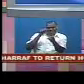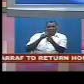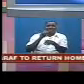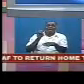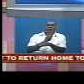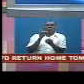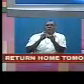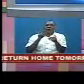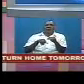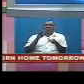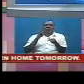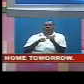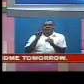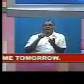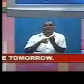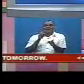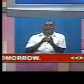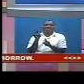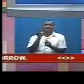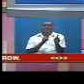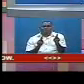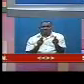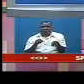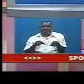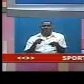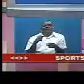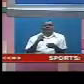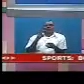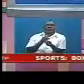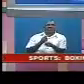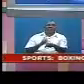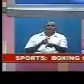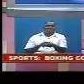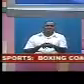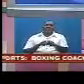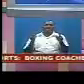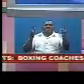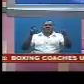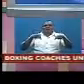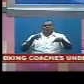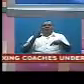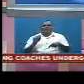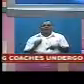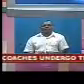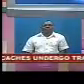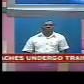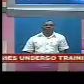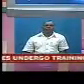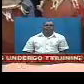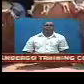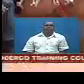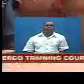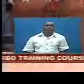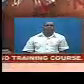aimed at employing over 1,000 persons living with disability in the next two years has been launched in Accra.